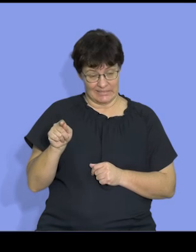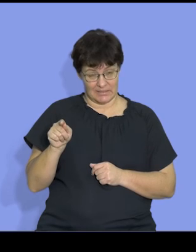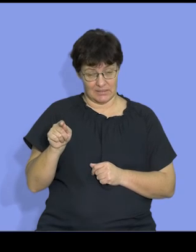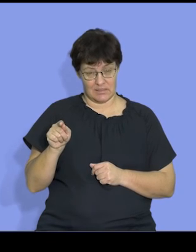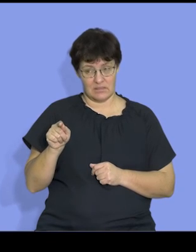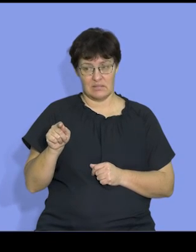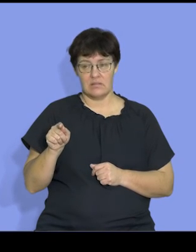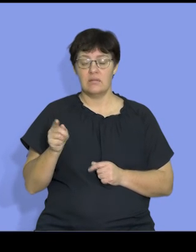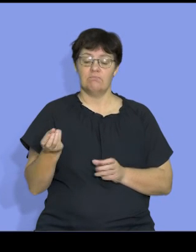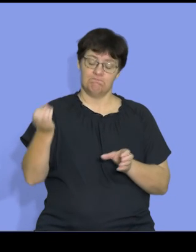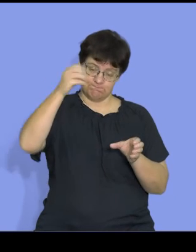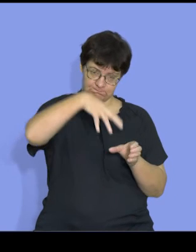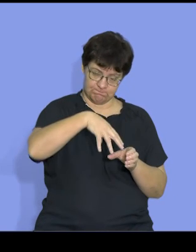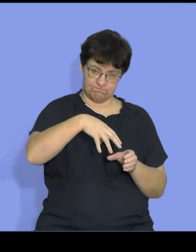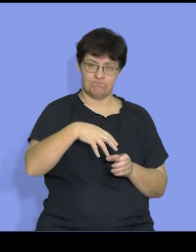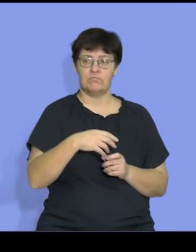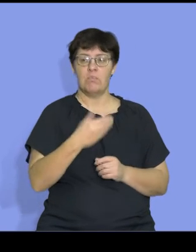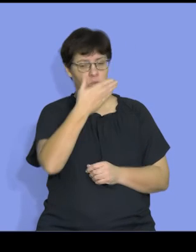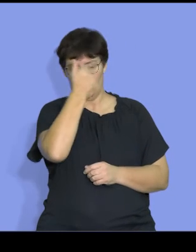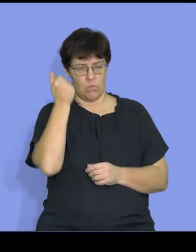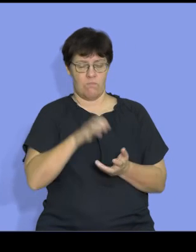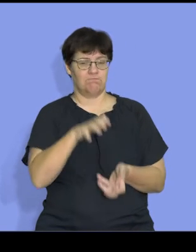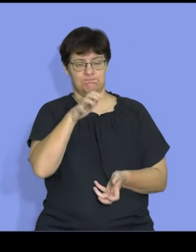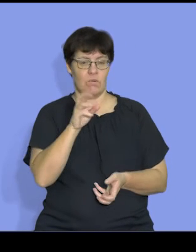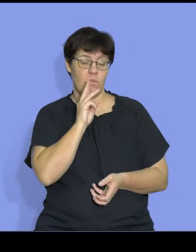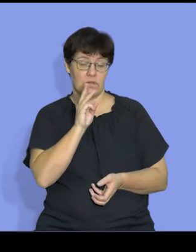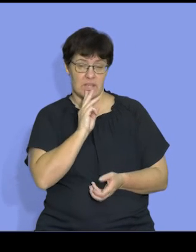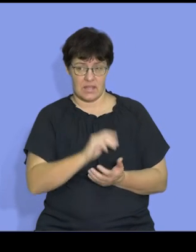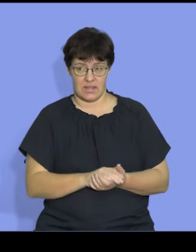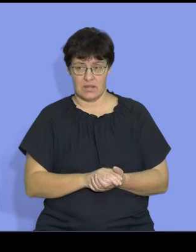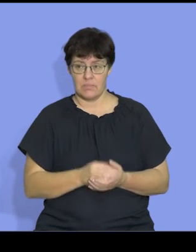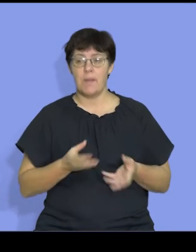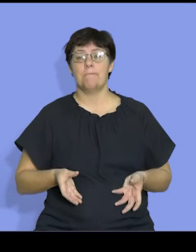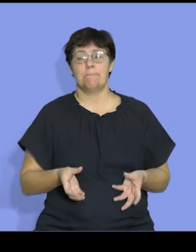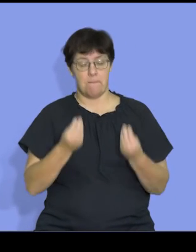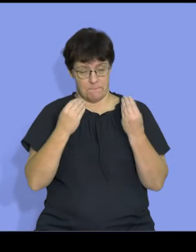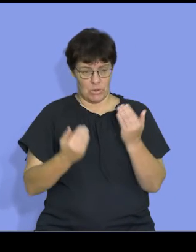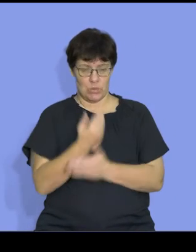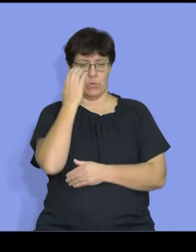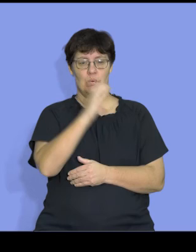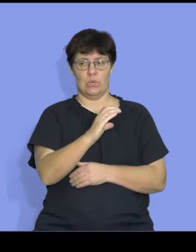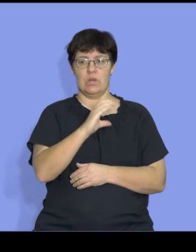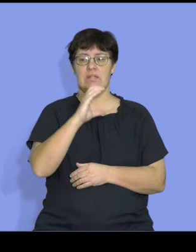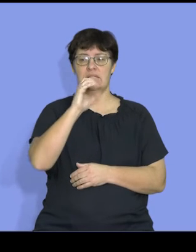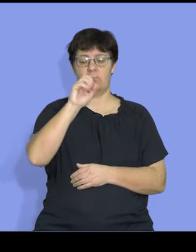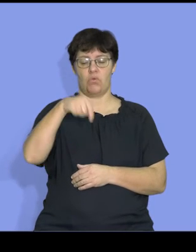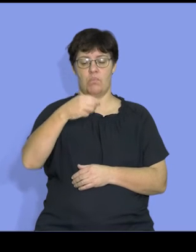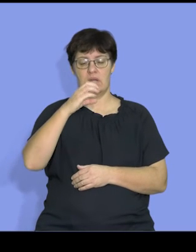is diluted with an unknown volume of water to give a new concentration of